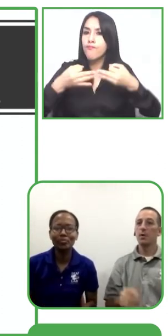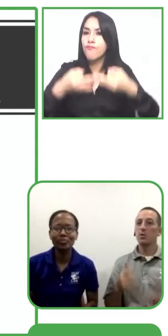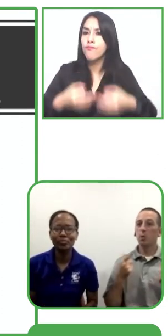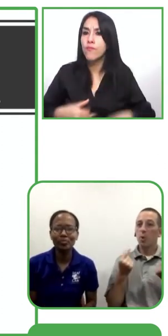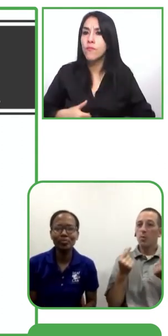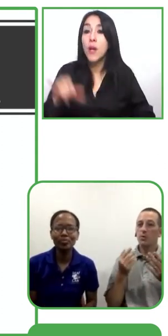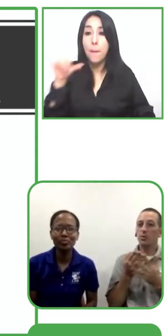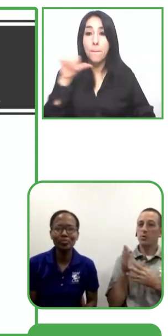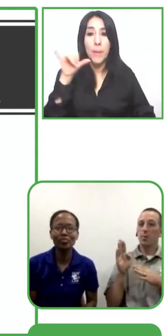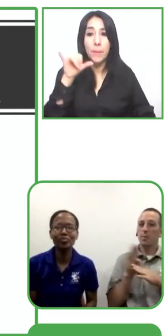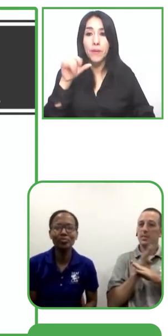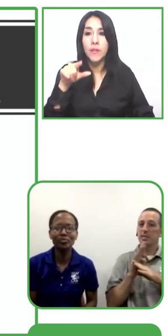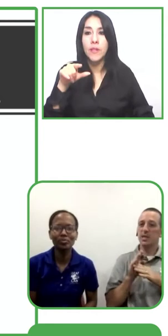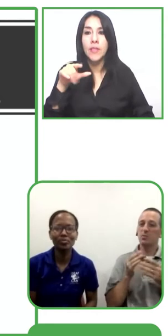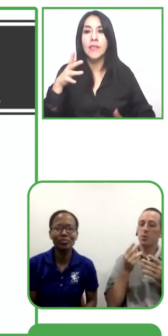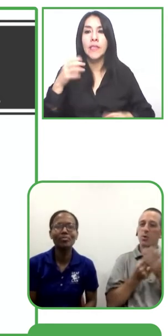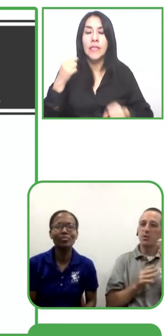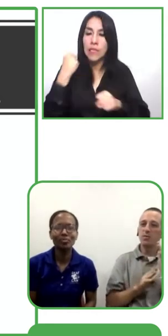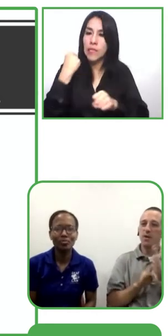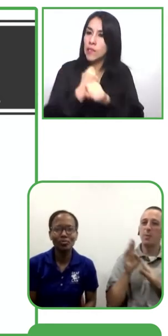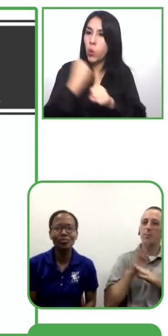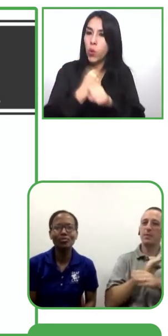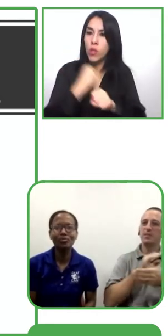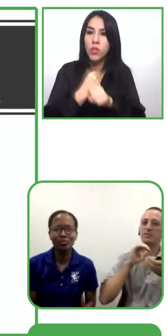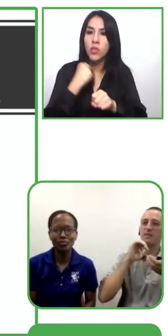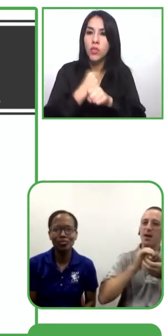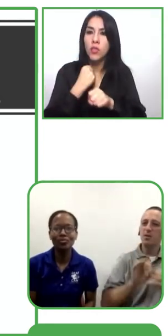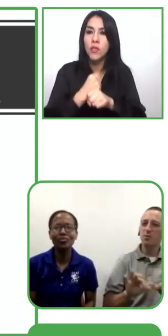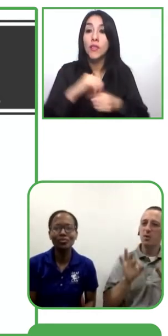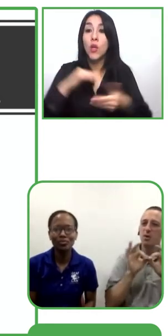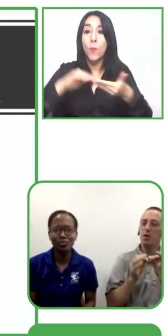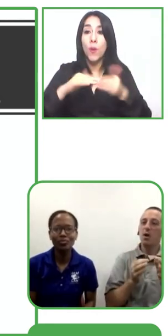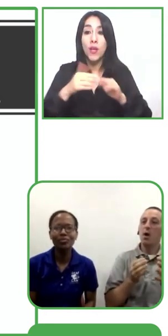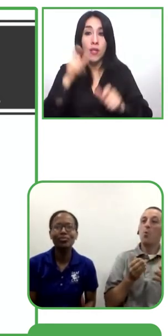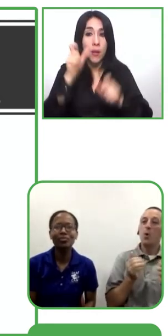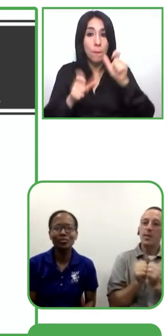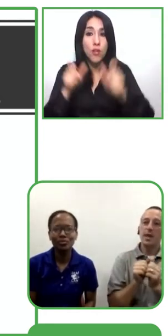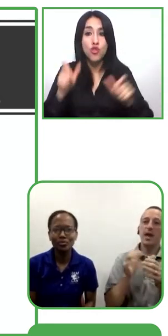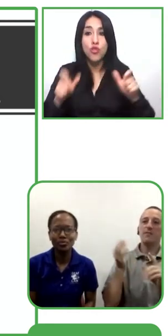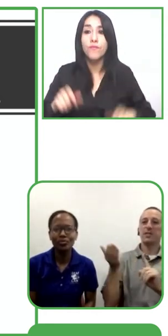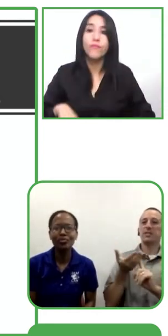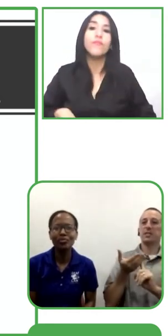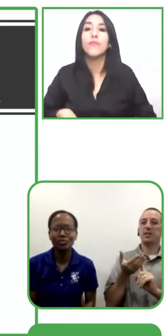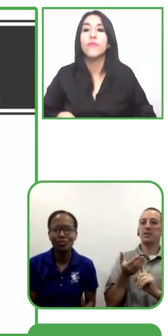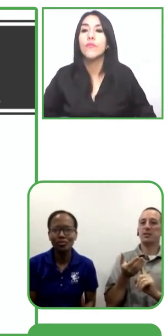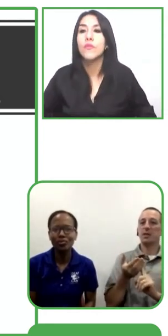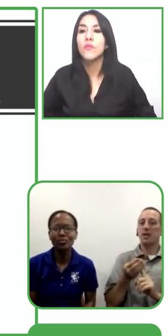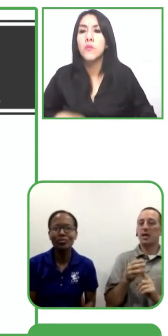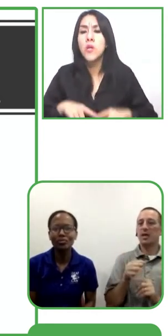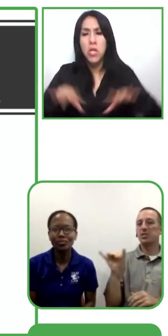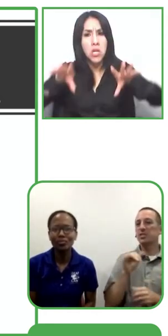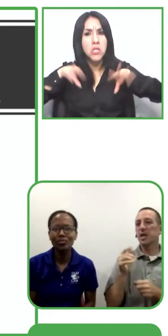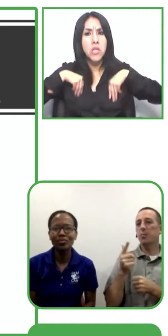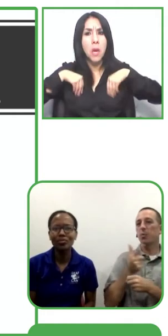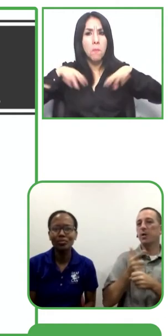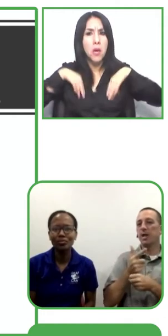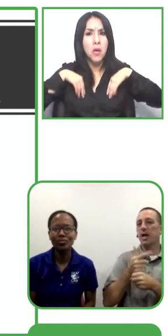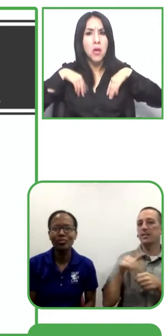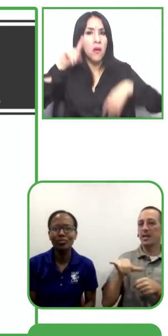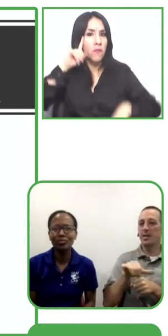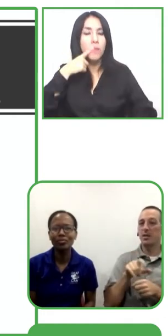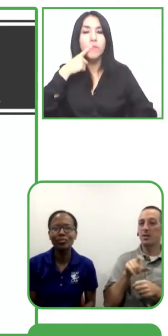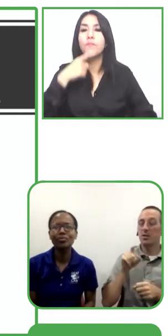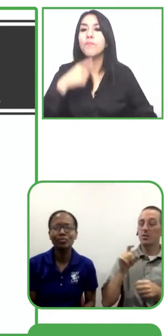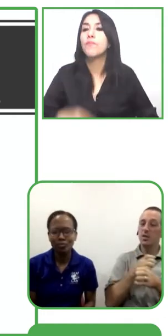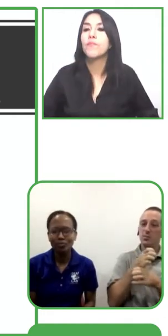business value with advocacy. It's just like pouring a latte. You need espresso, and then you need your milk